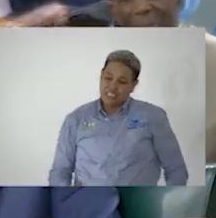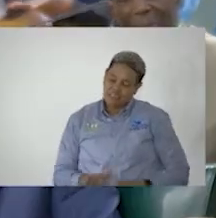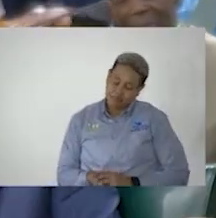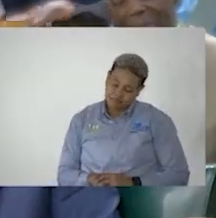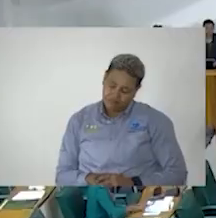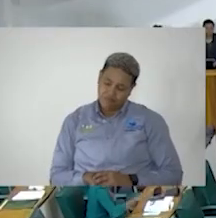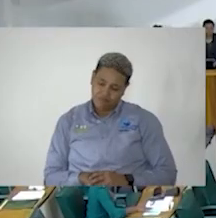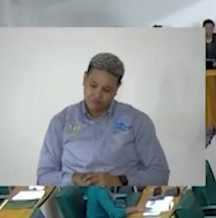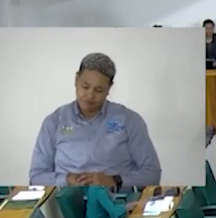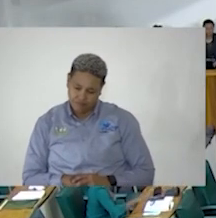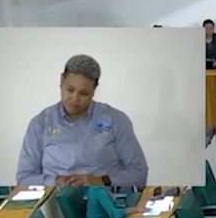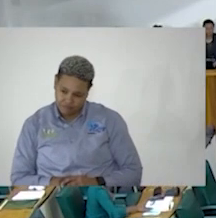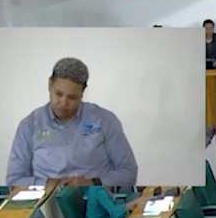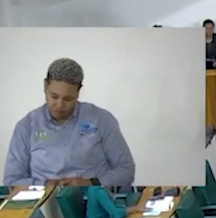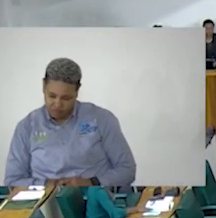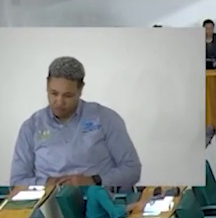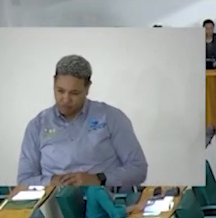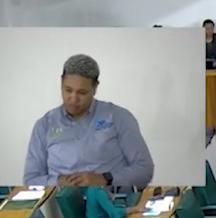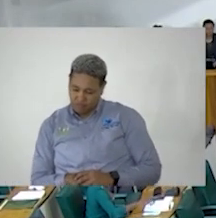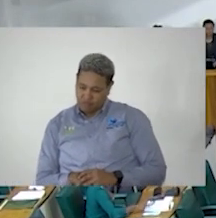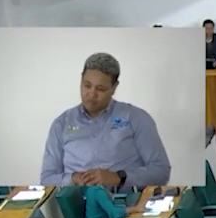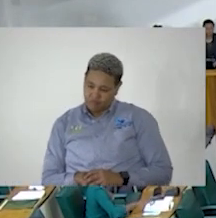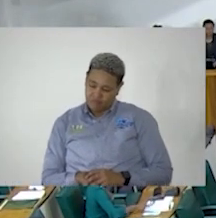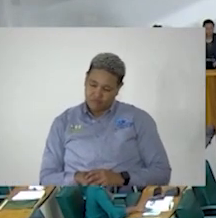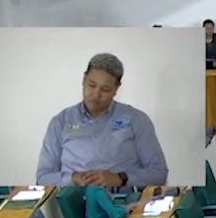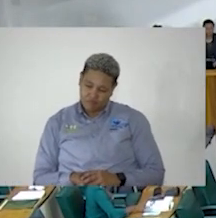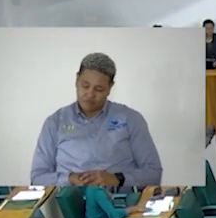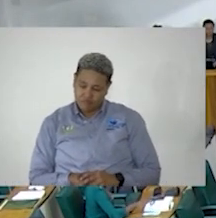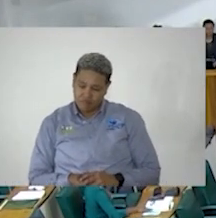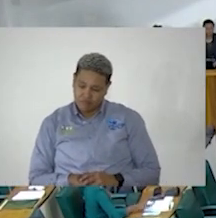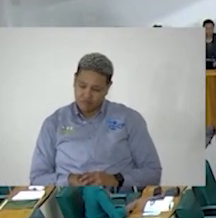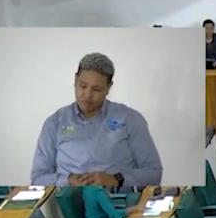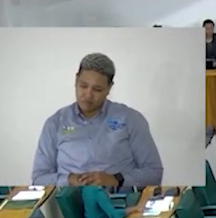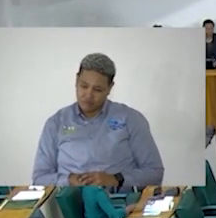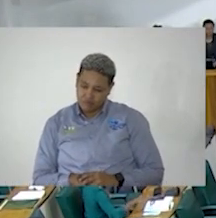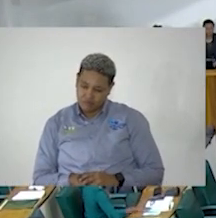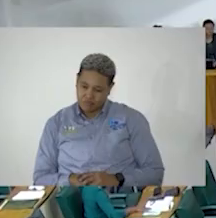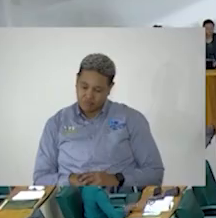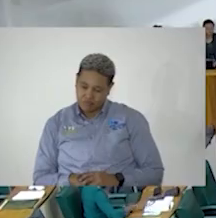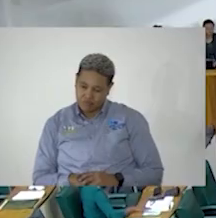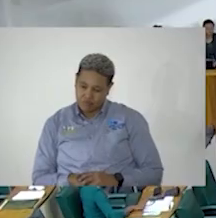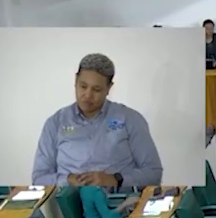policy